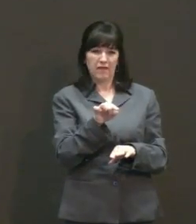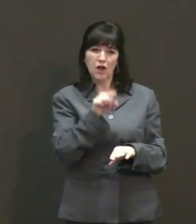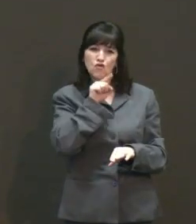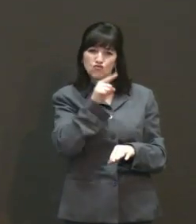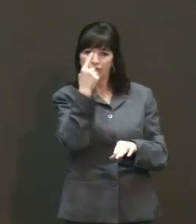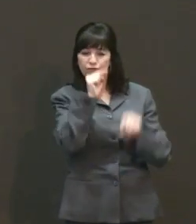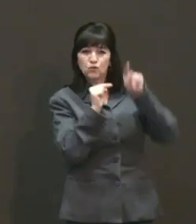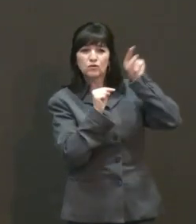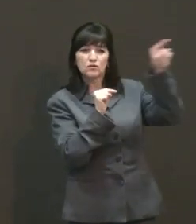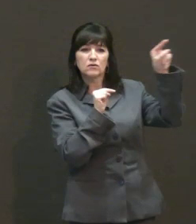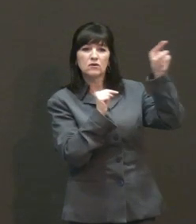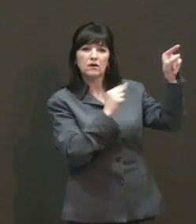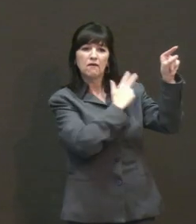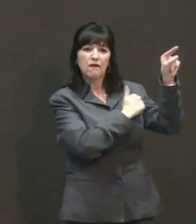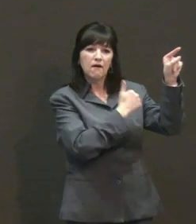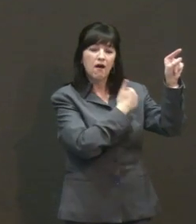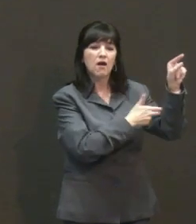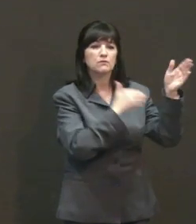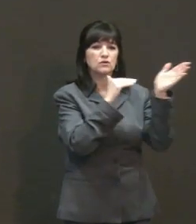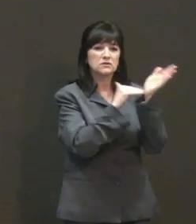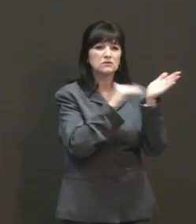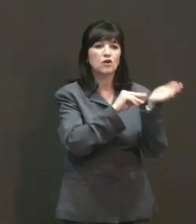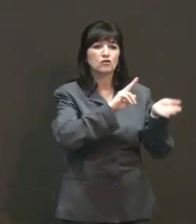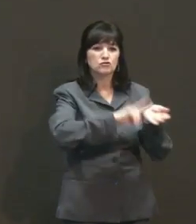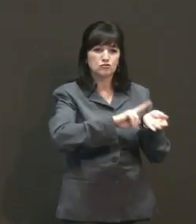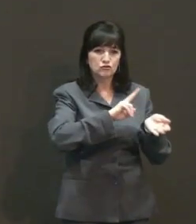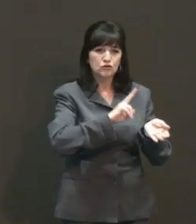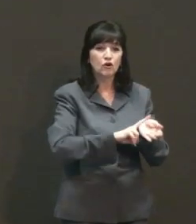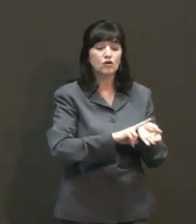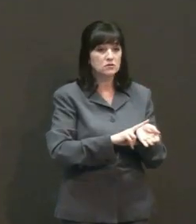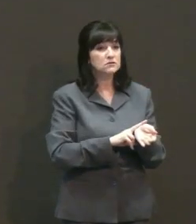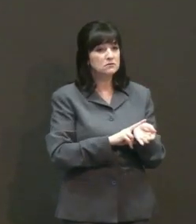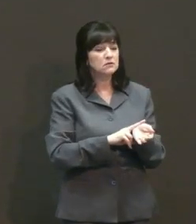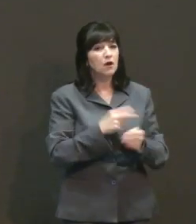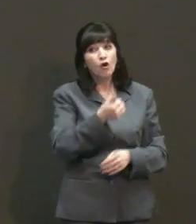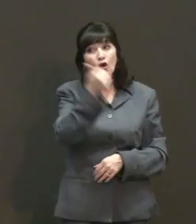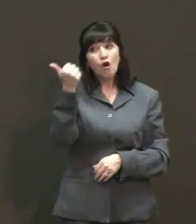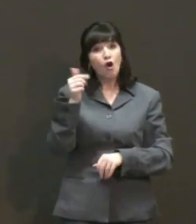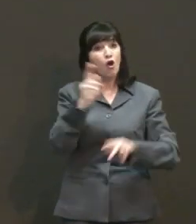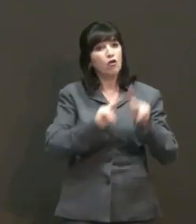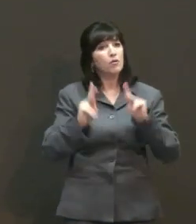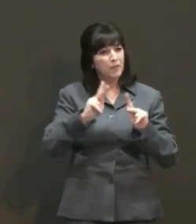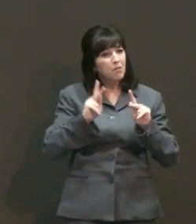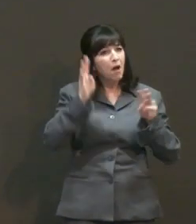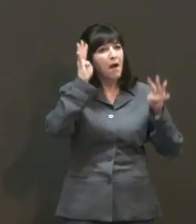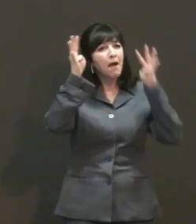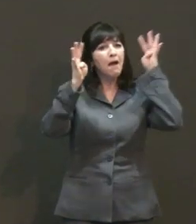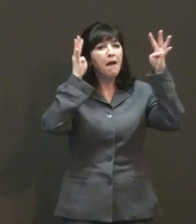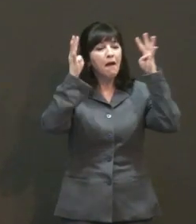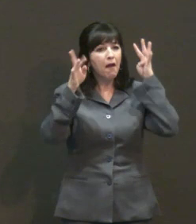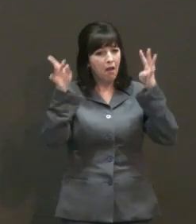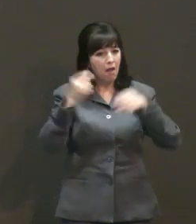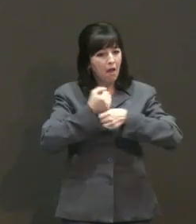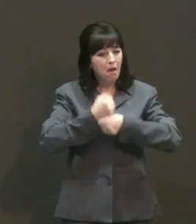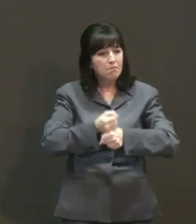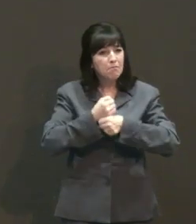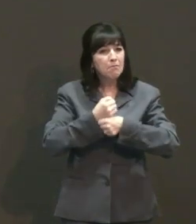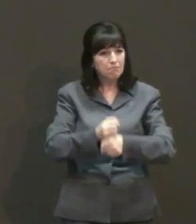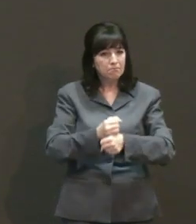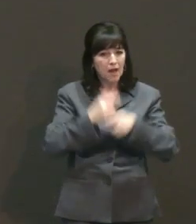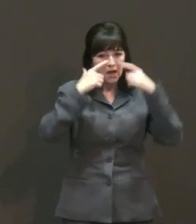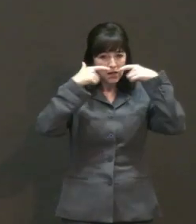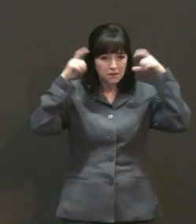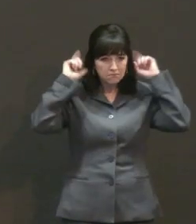a lot of people out there looking at creative ways, making creative masks. As long as it's a